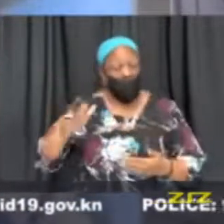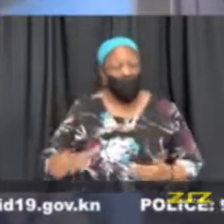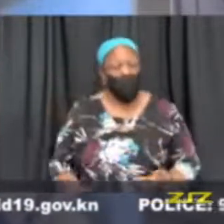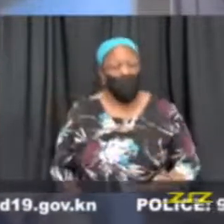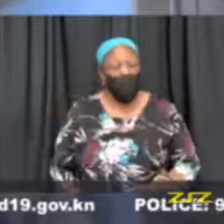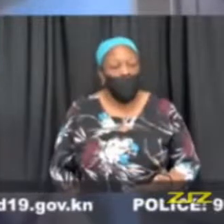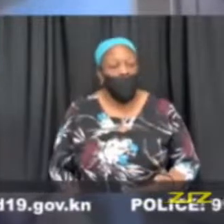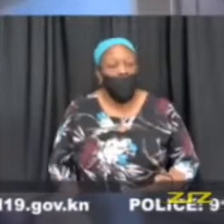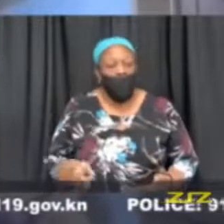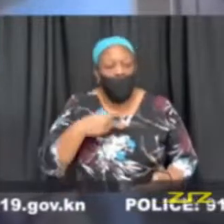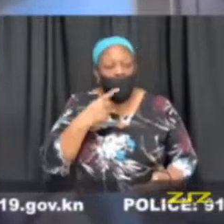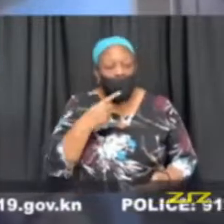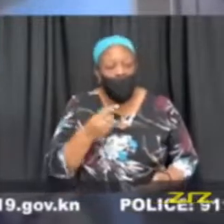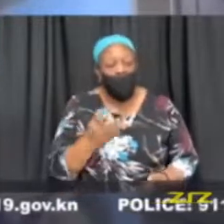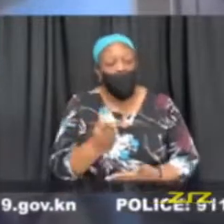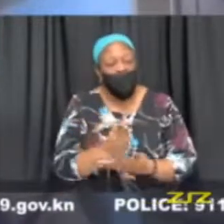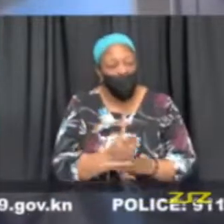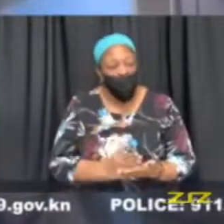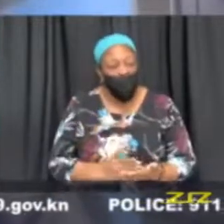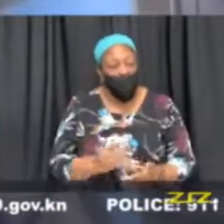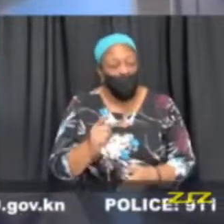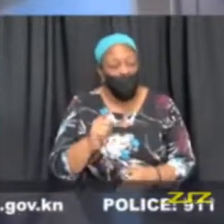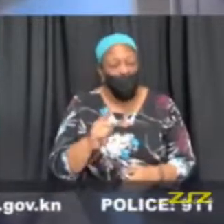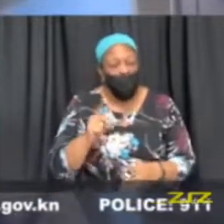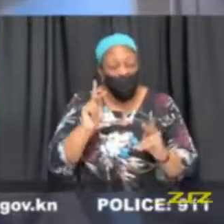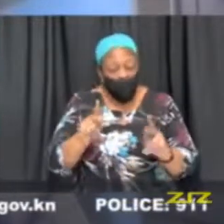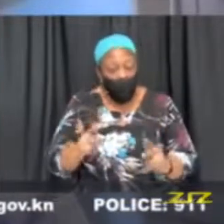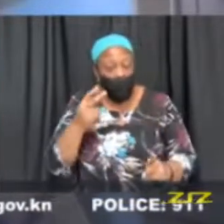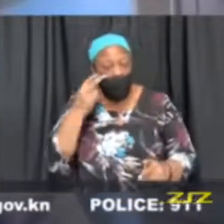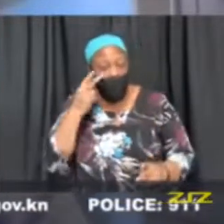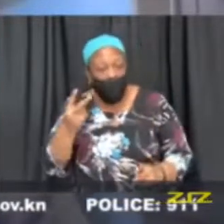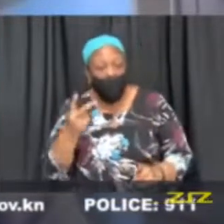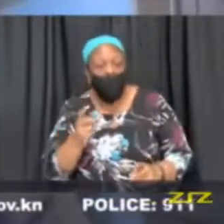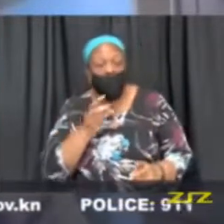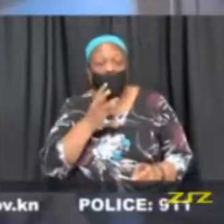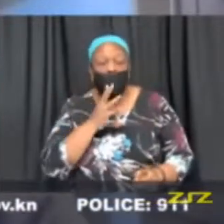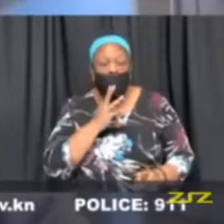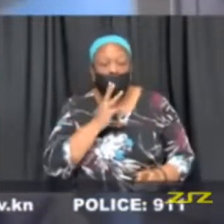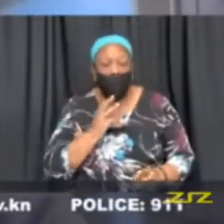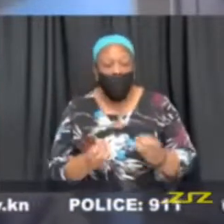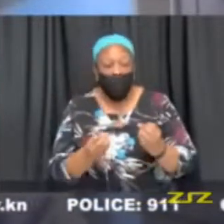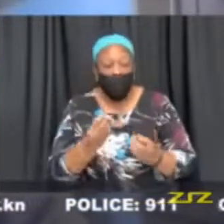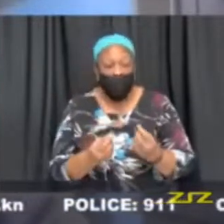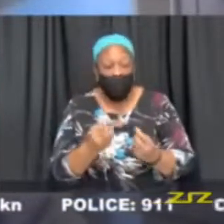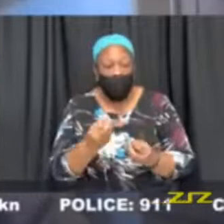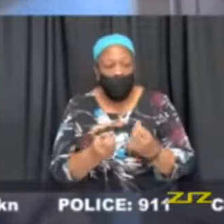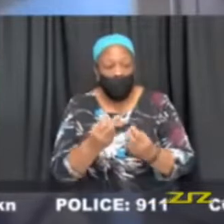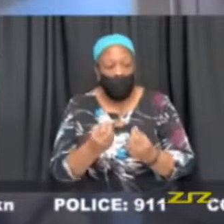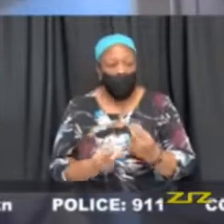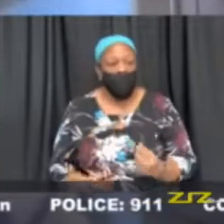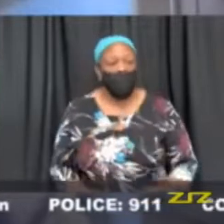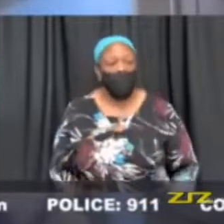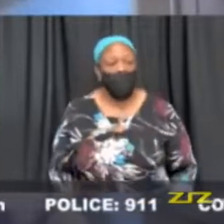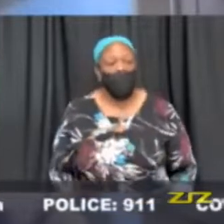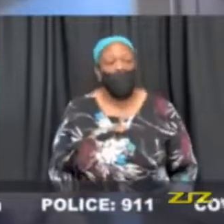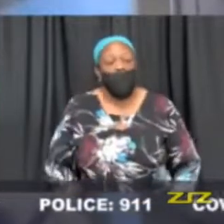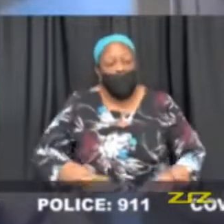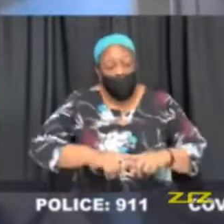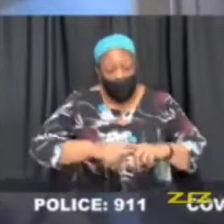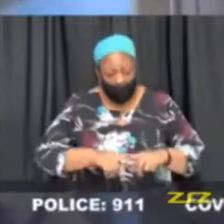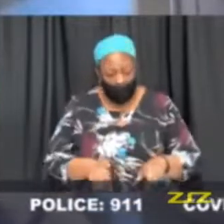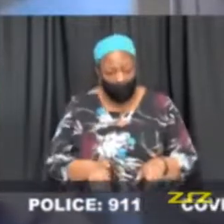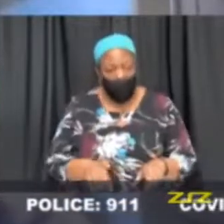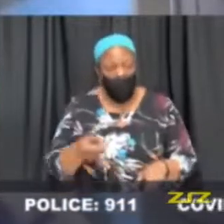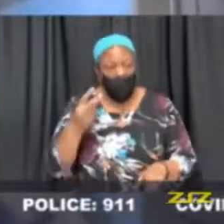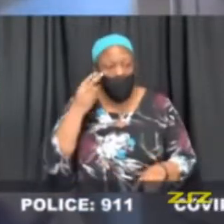up very well in his presentation, where he showed that a volcano is considered live when we look for